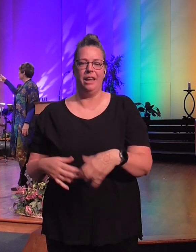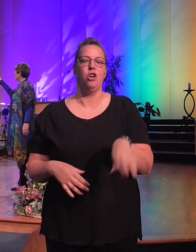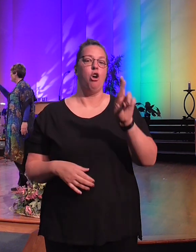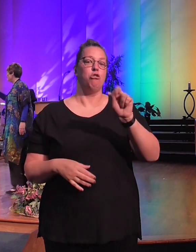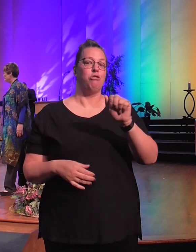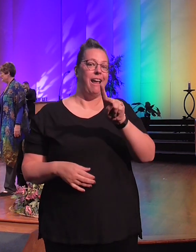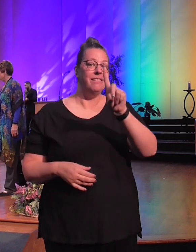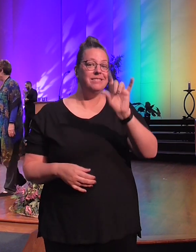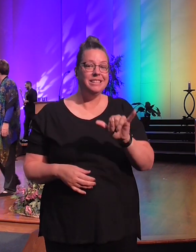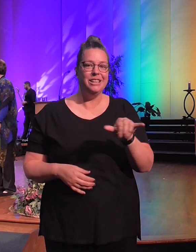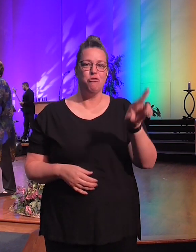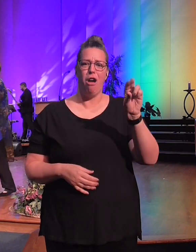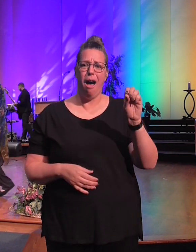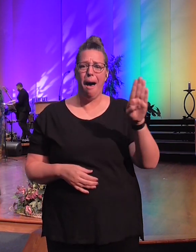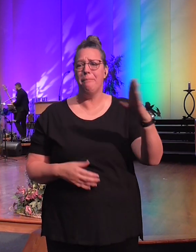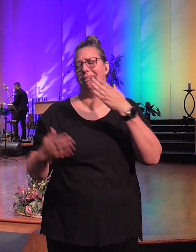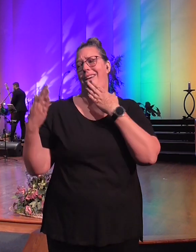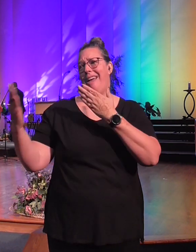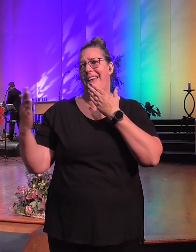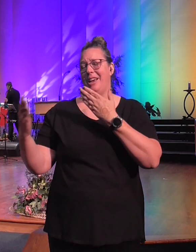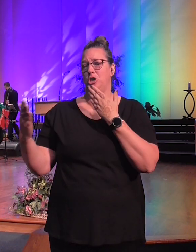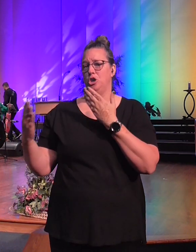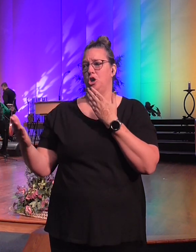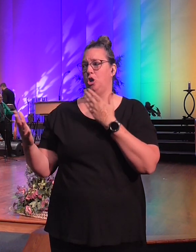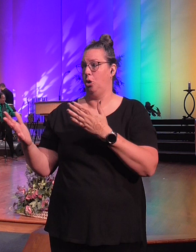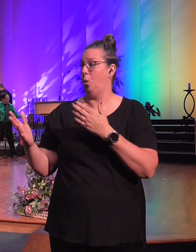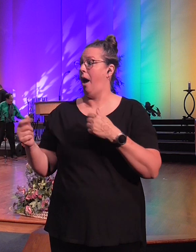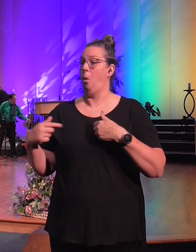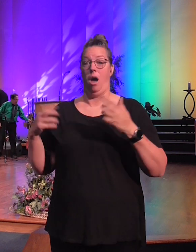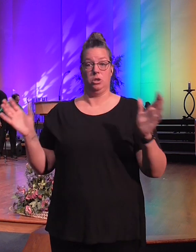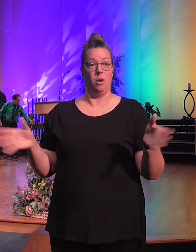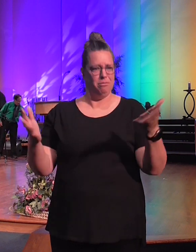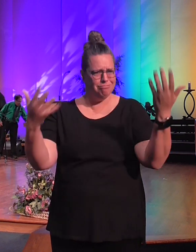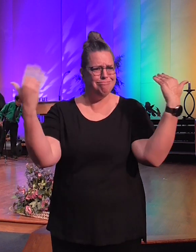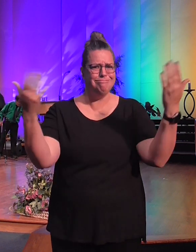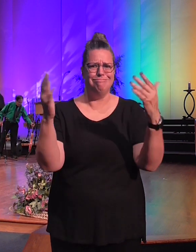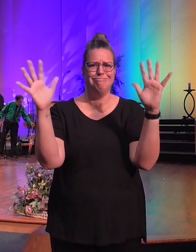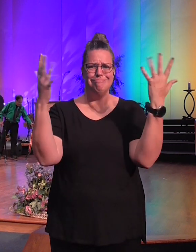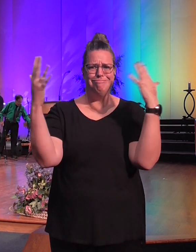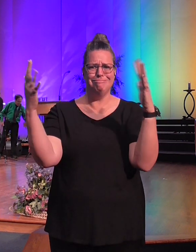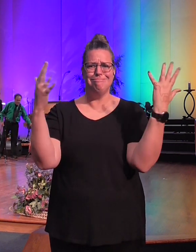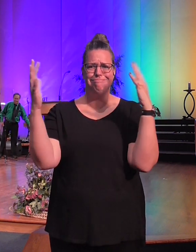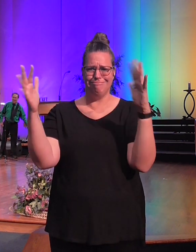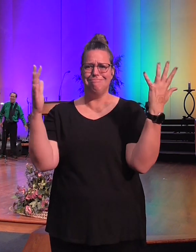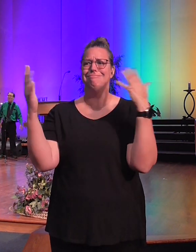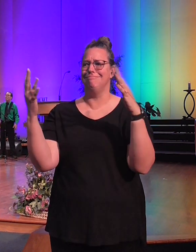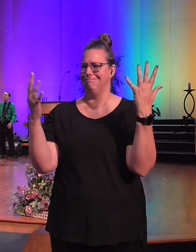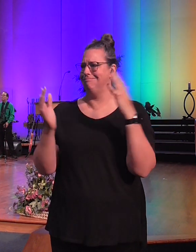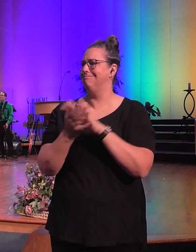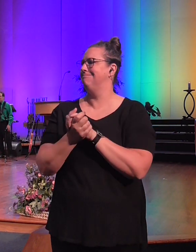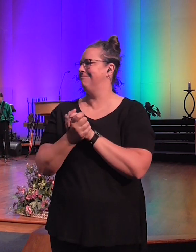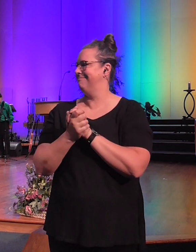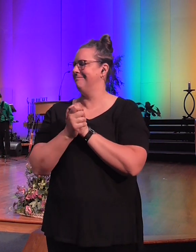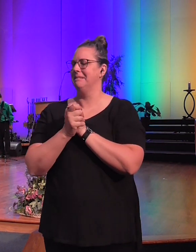Randy, Rob, thank you all for being here. And I want to encourage you, yes, give them a big round of applause.